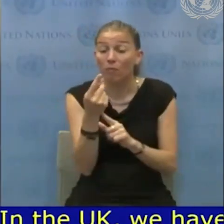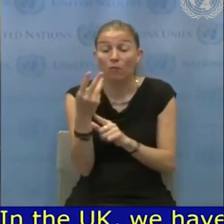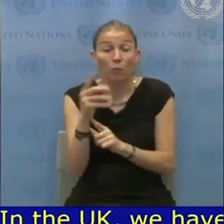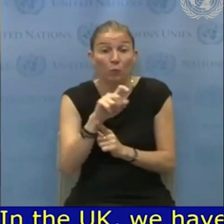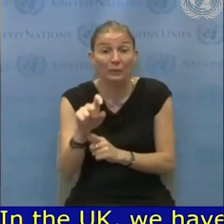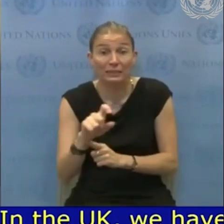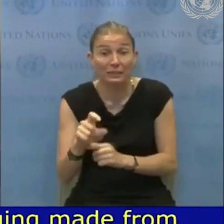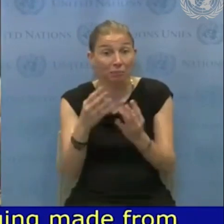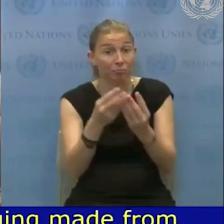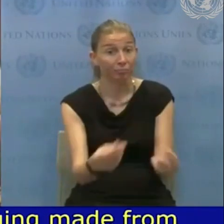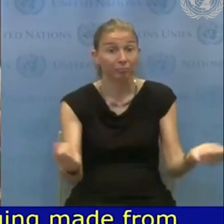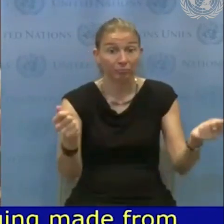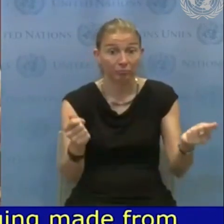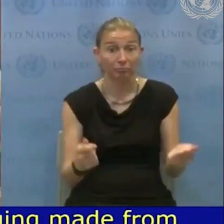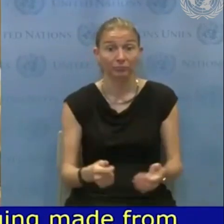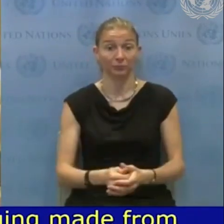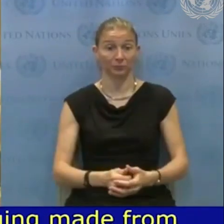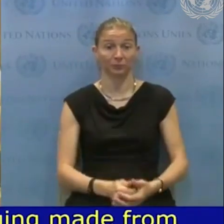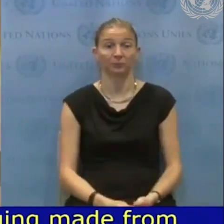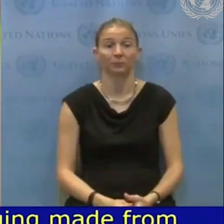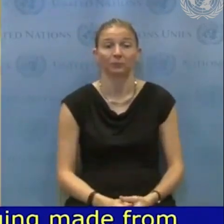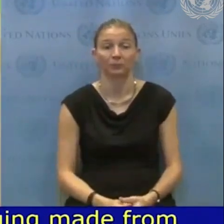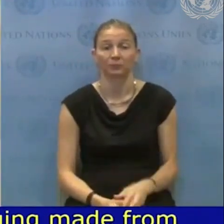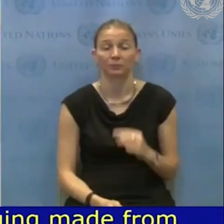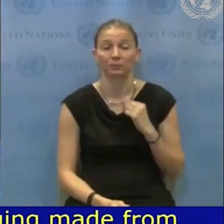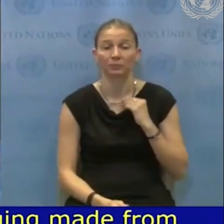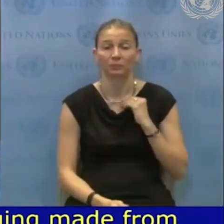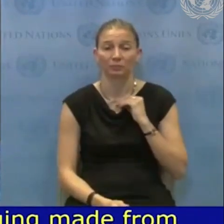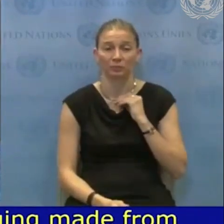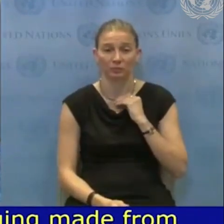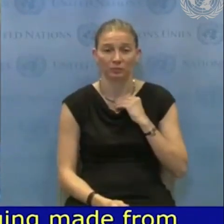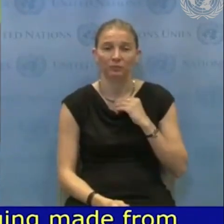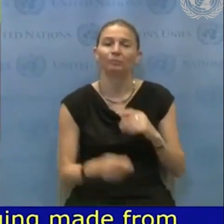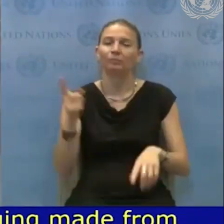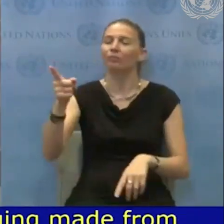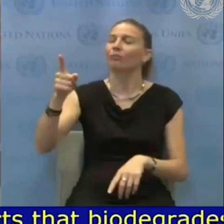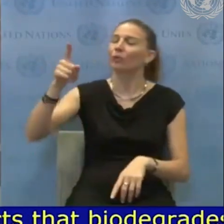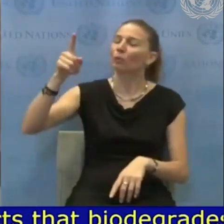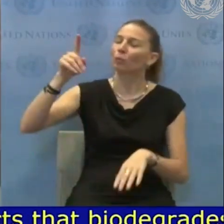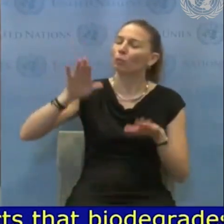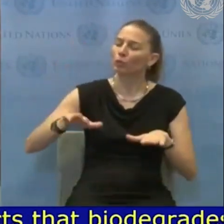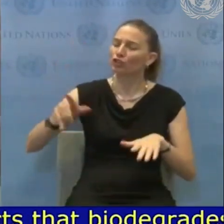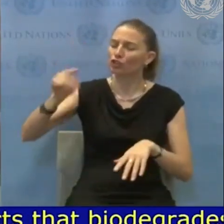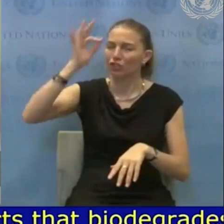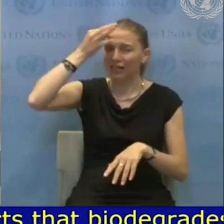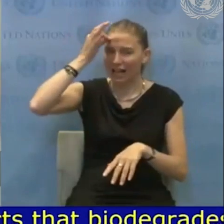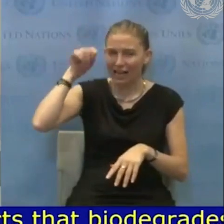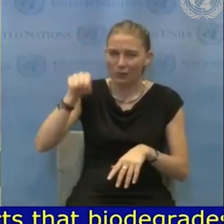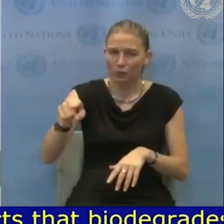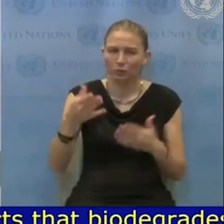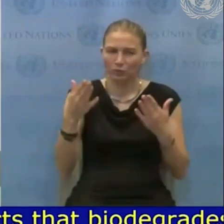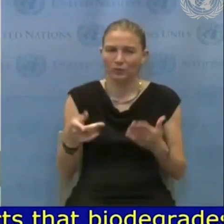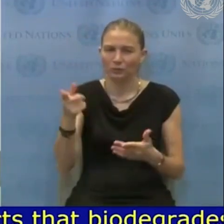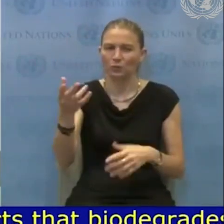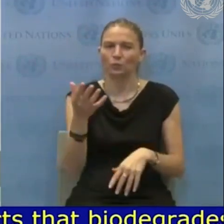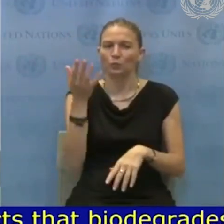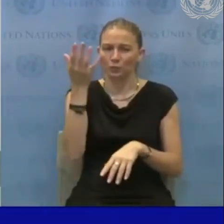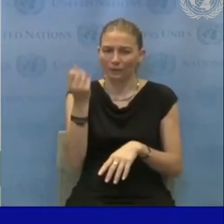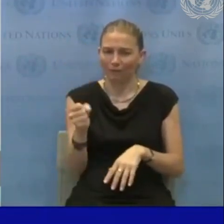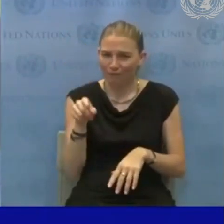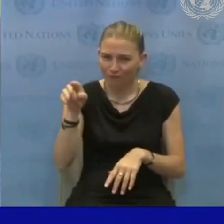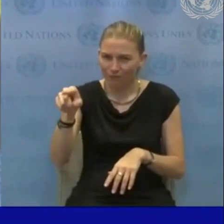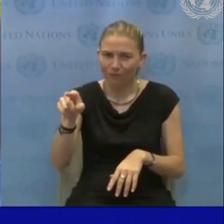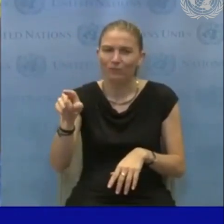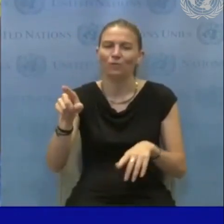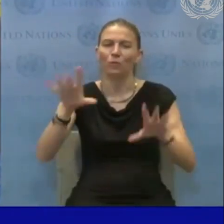Connecting Classrooms Through Global Learning is a programme devised by the British Council. We're currently learning about how we can build together and